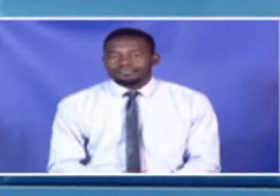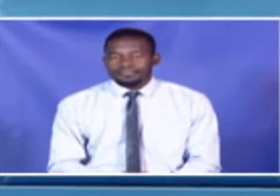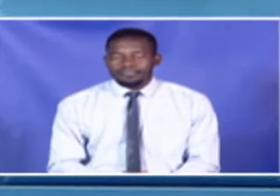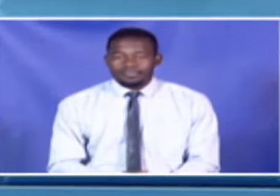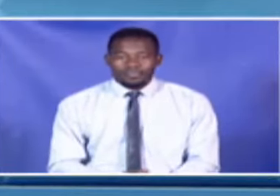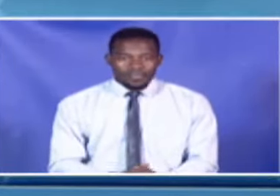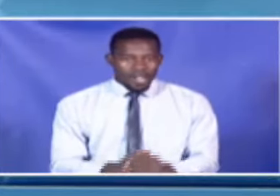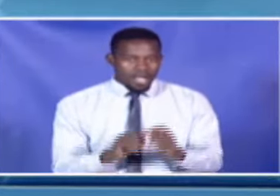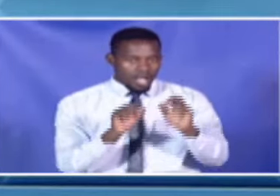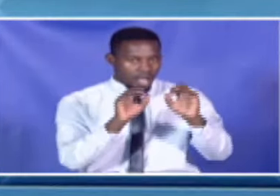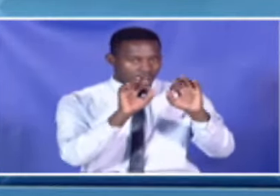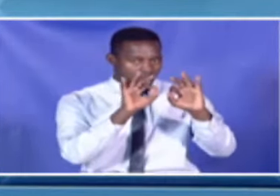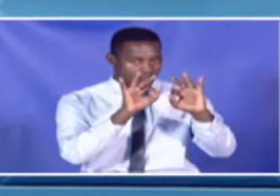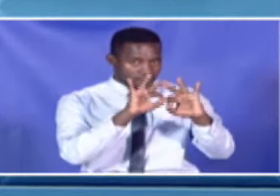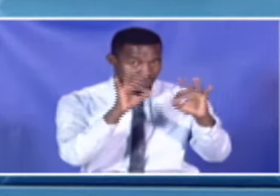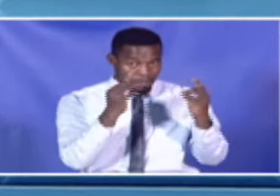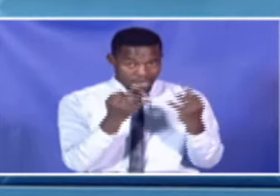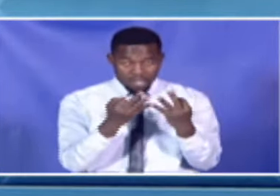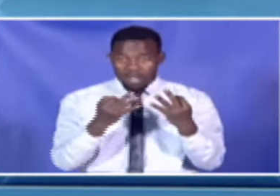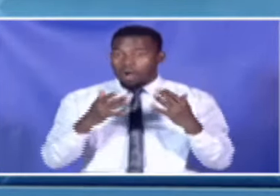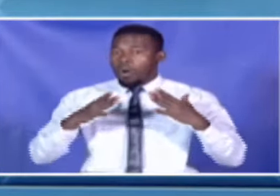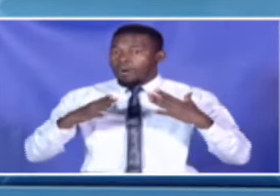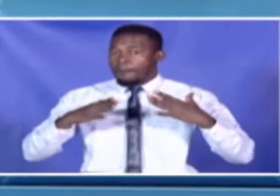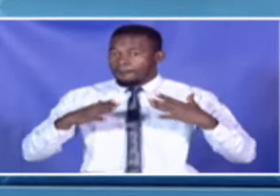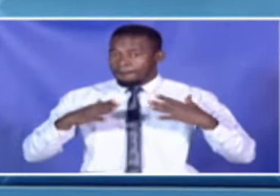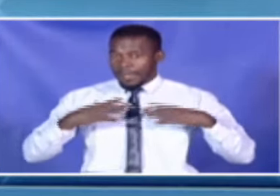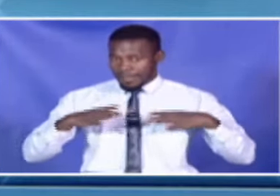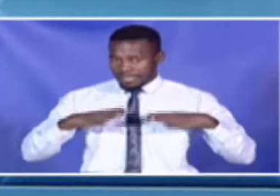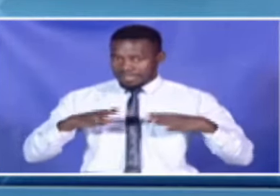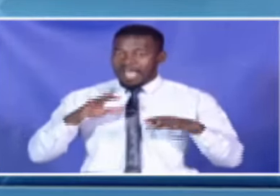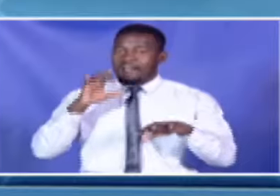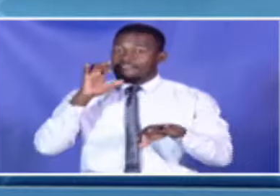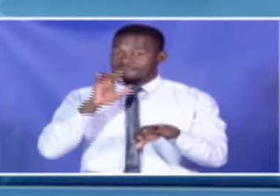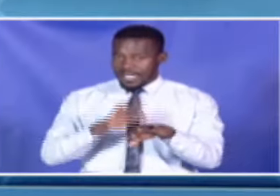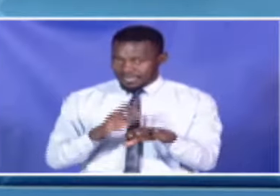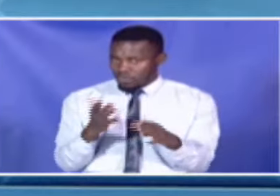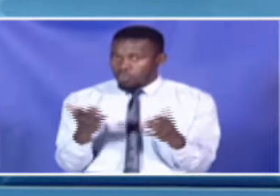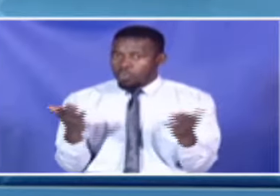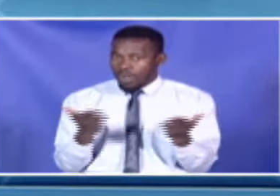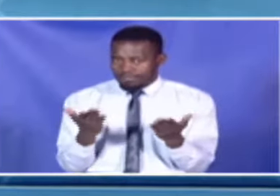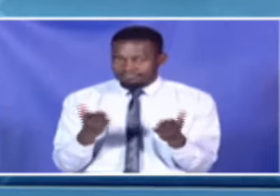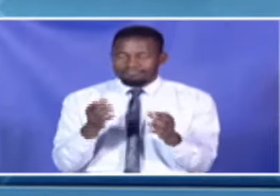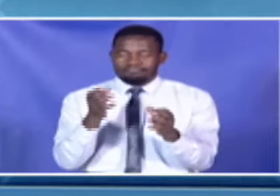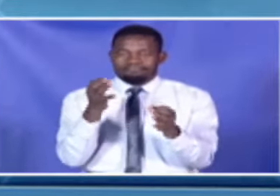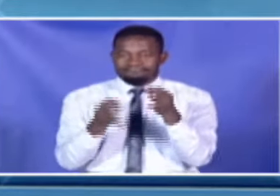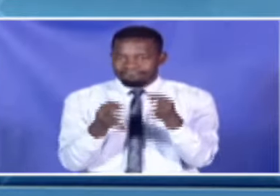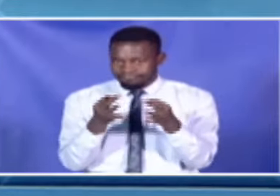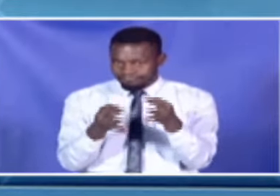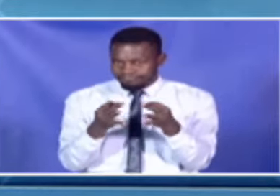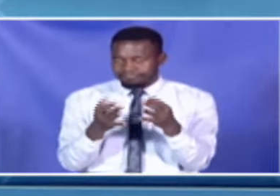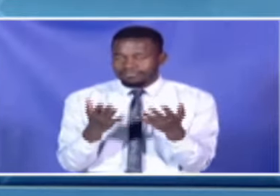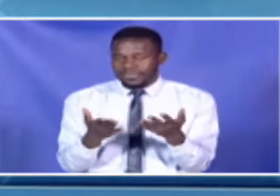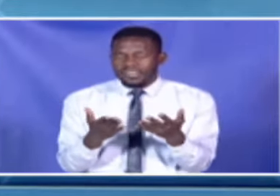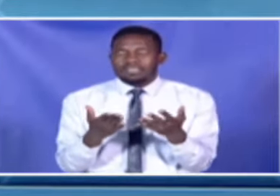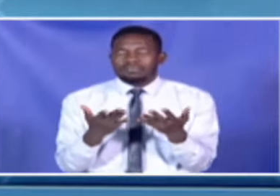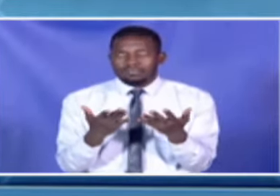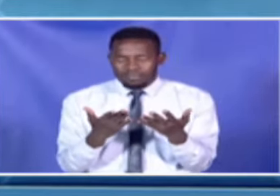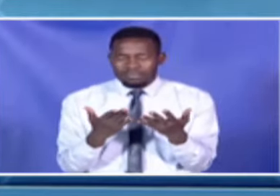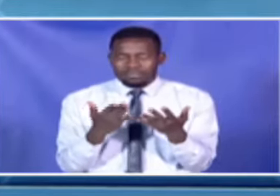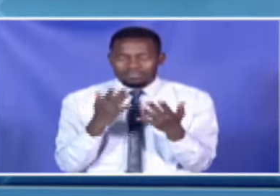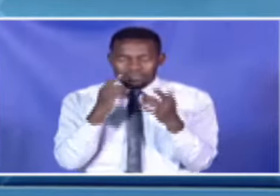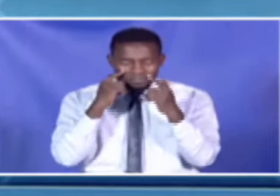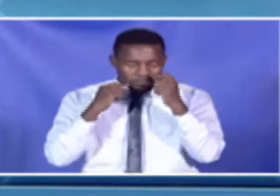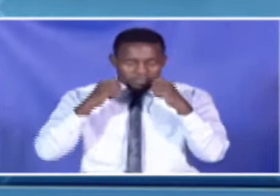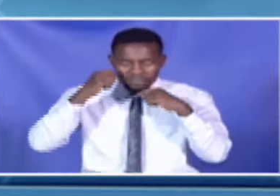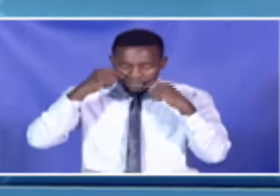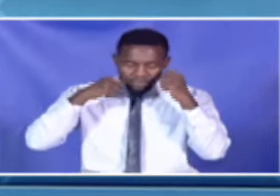Now, families affected by Thursday's inferno in Embakasi, Nairobi, are still coming to terms with the incident. Investigations have been